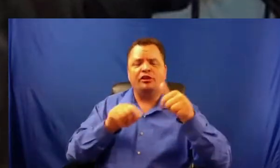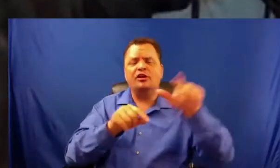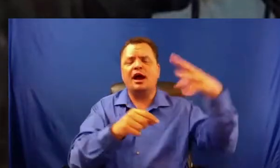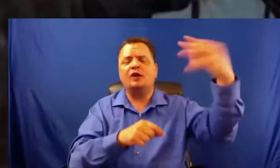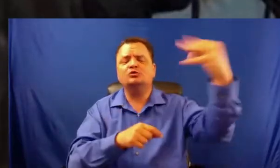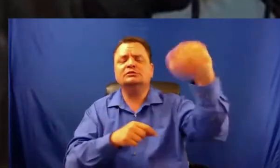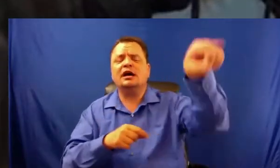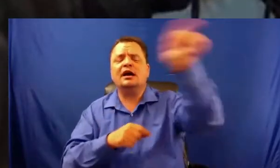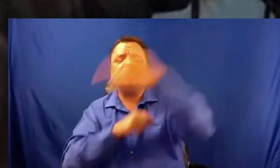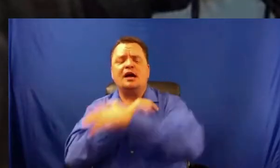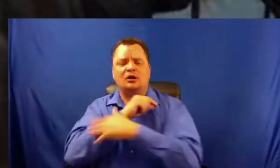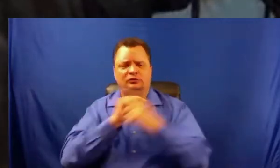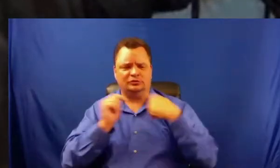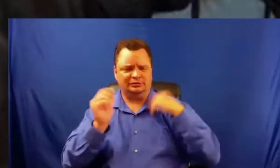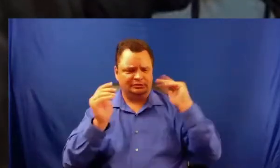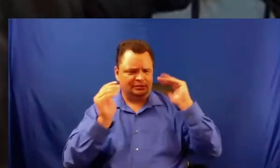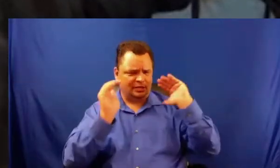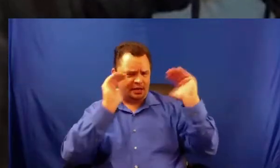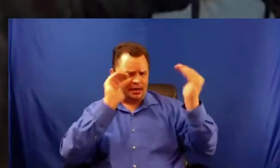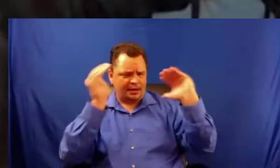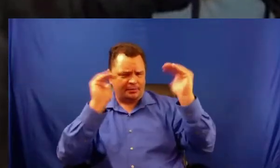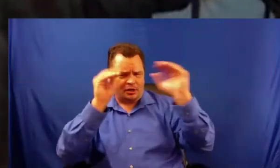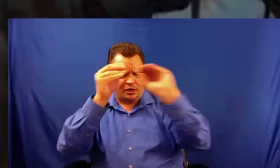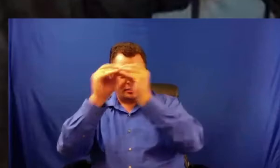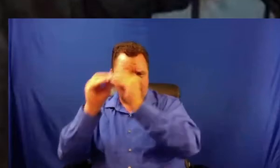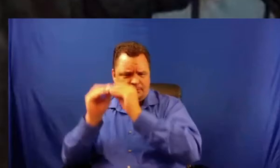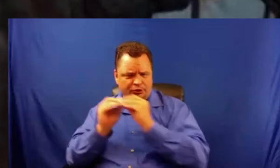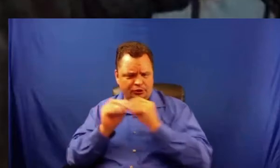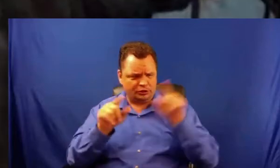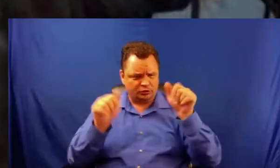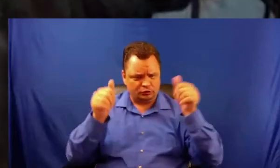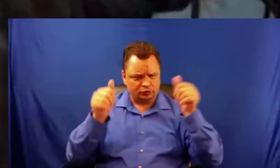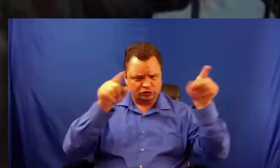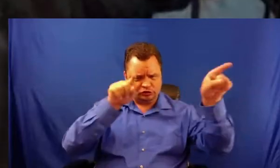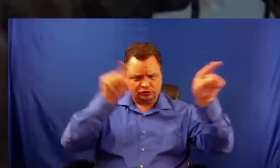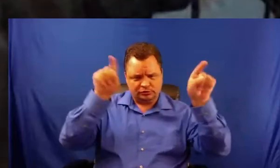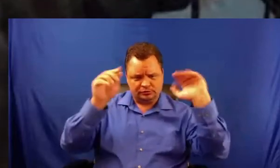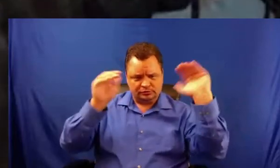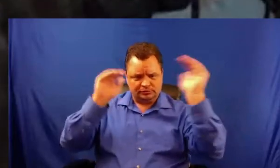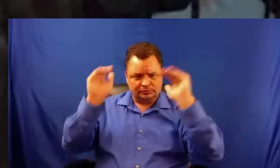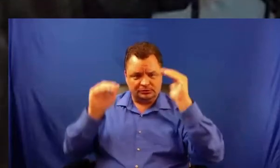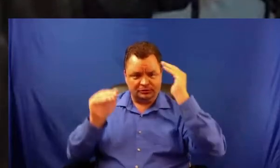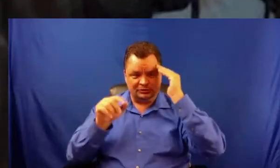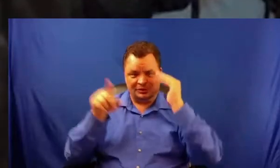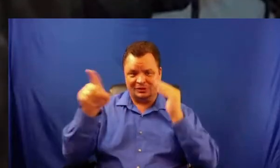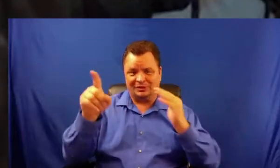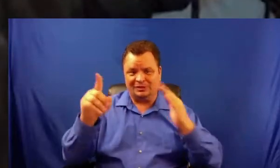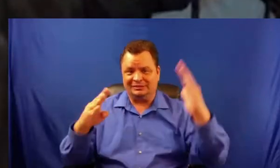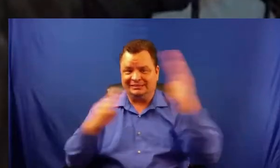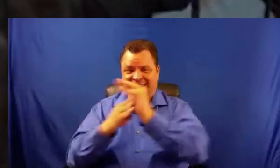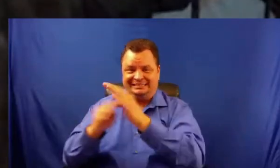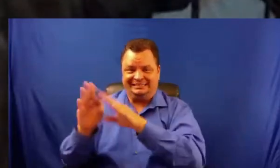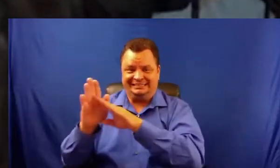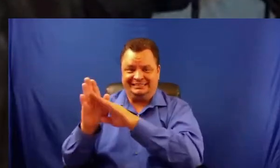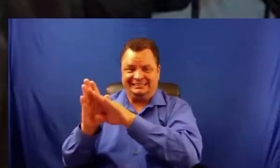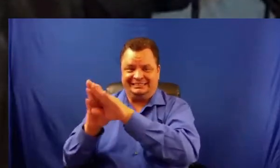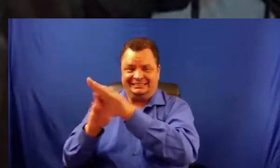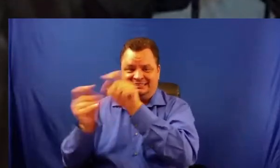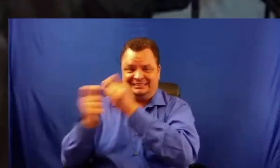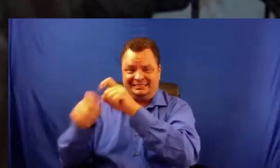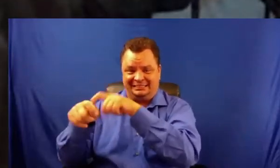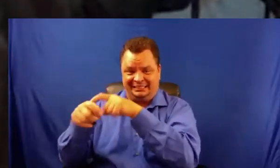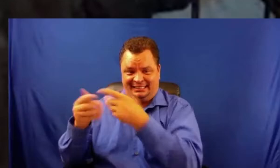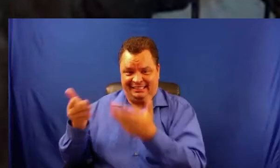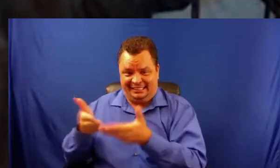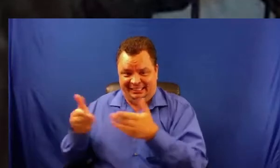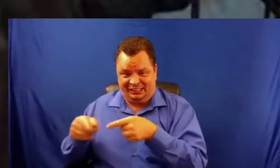oranges, if we don't know that. If the peak was before all El Paso County residents, and then this new rise is half El Paso